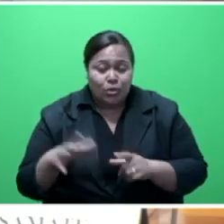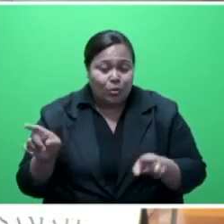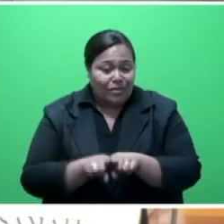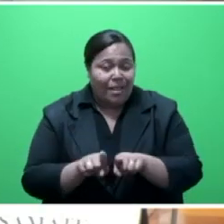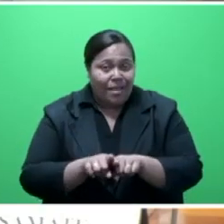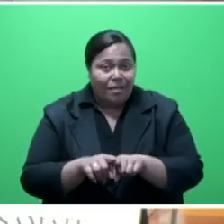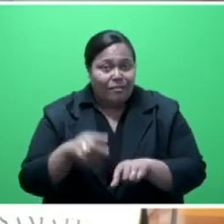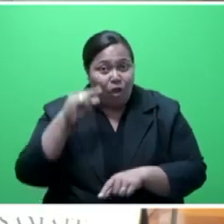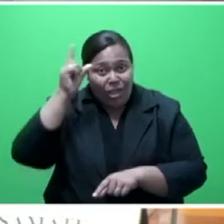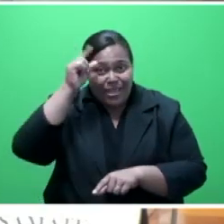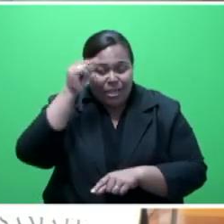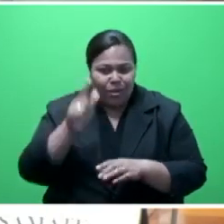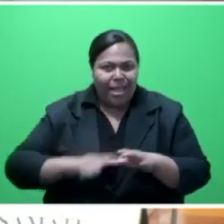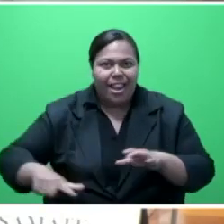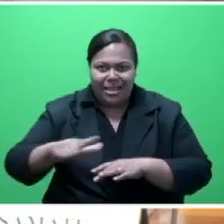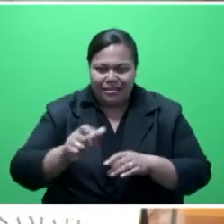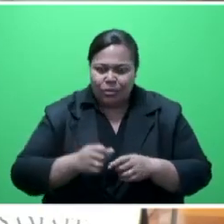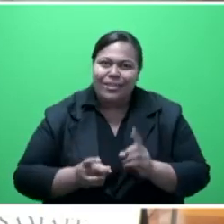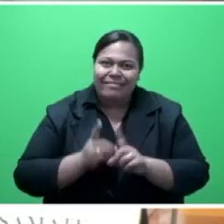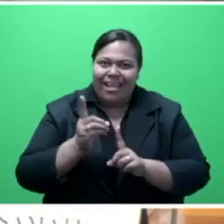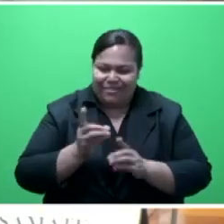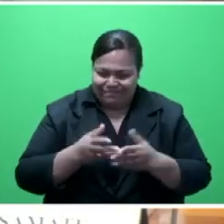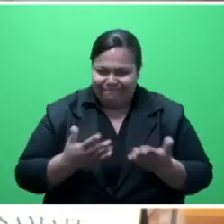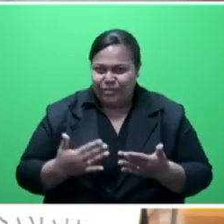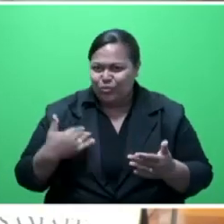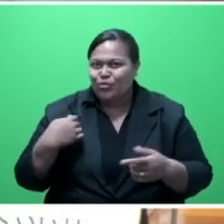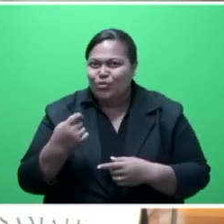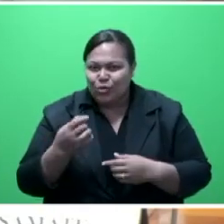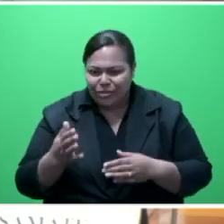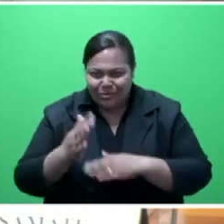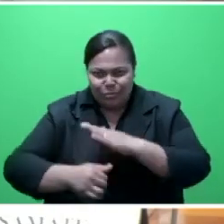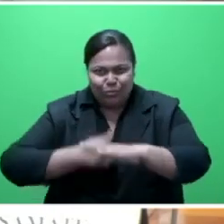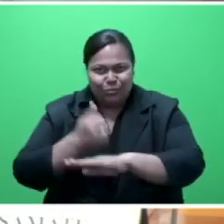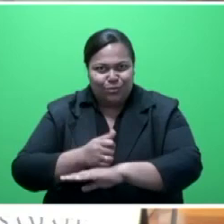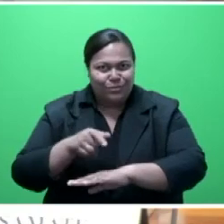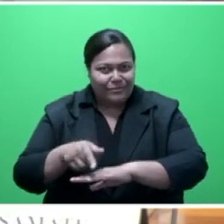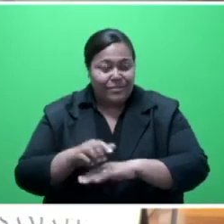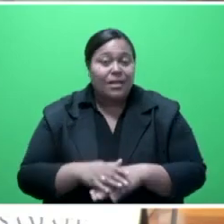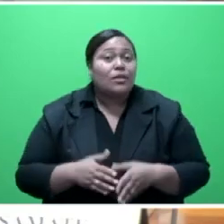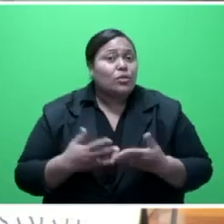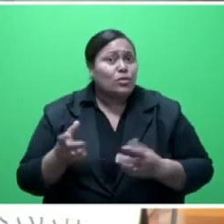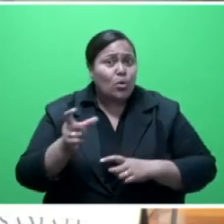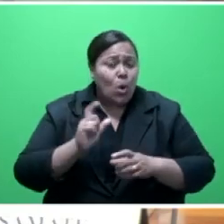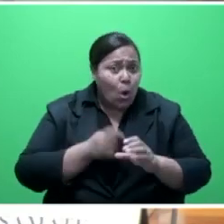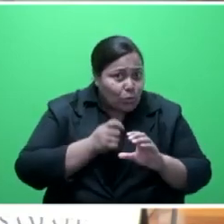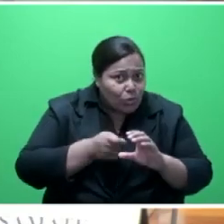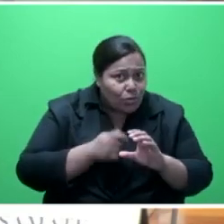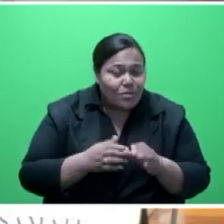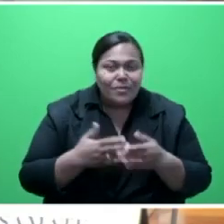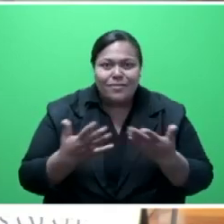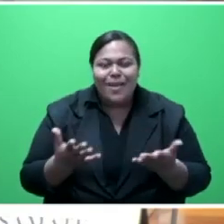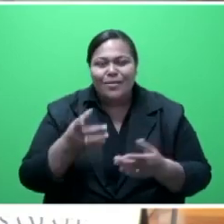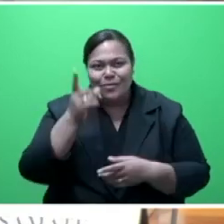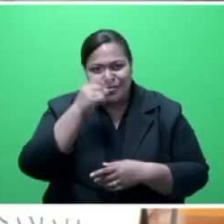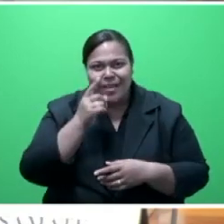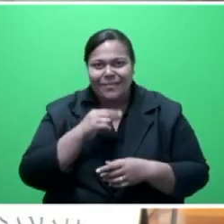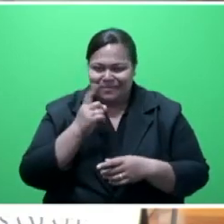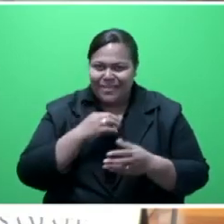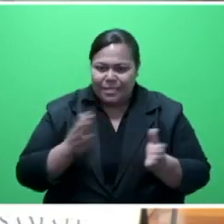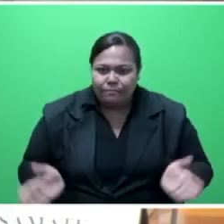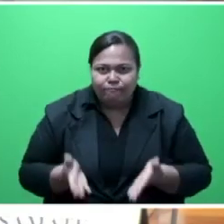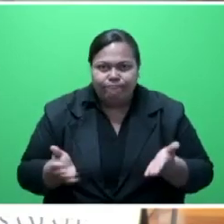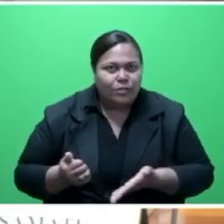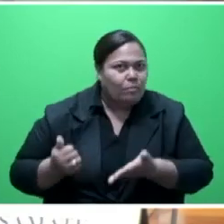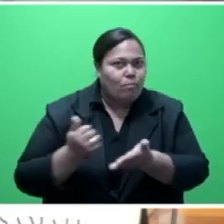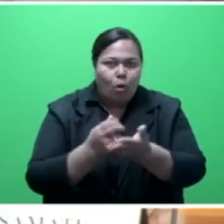many of them will be coming online very soon. Mr. Speaker, sir, this boom in construction could be the story of Fiji's economic comeback.